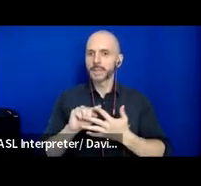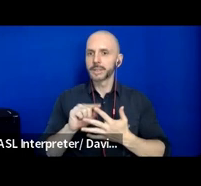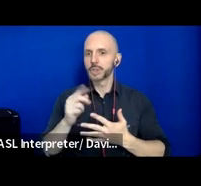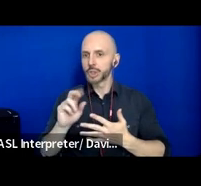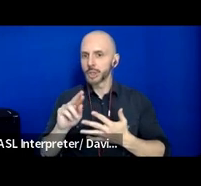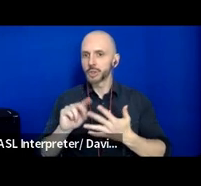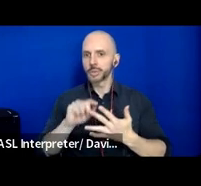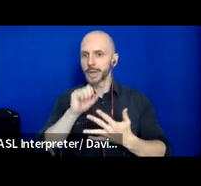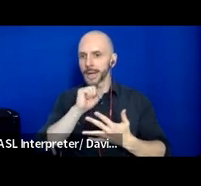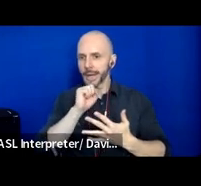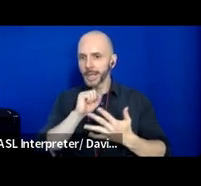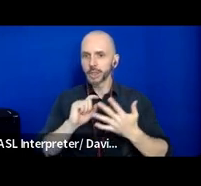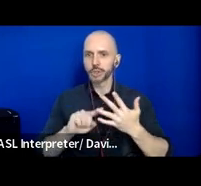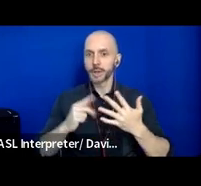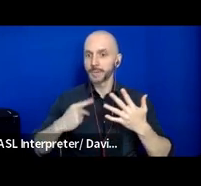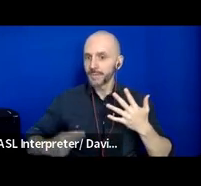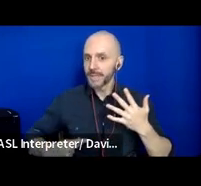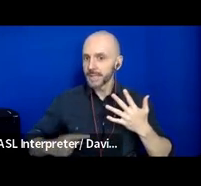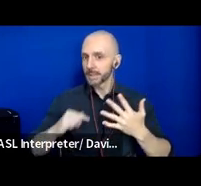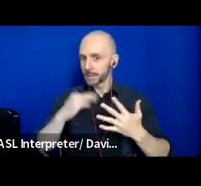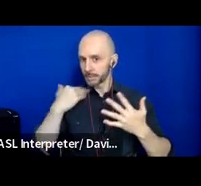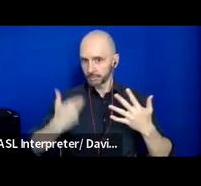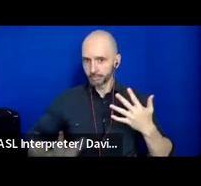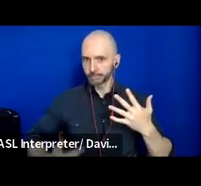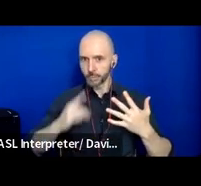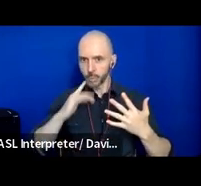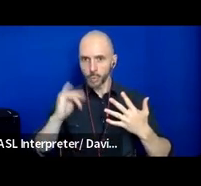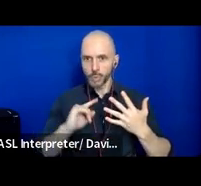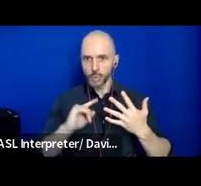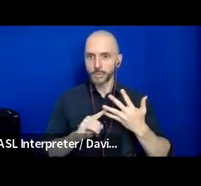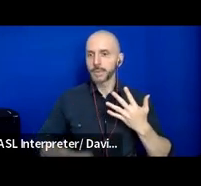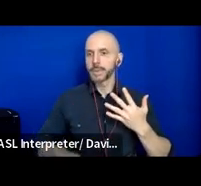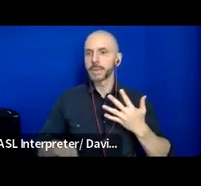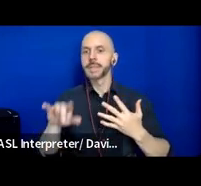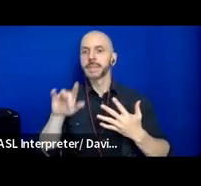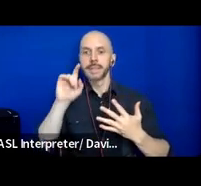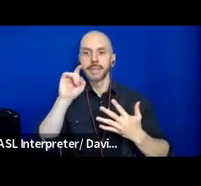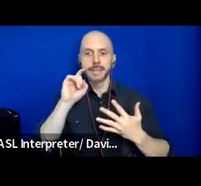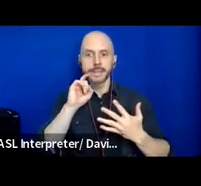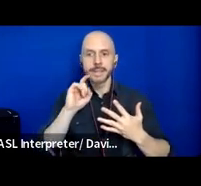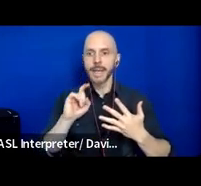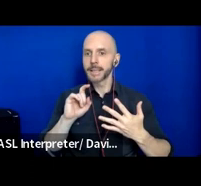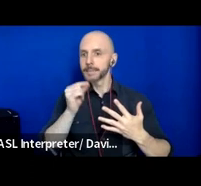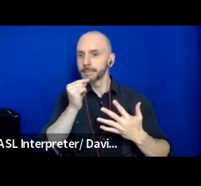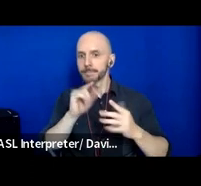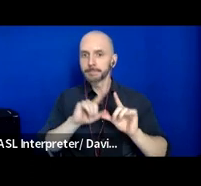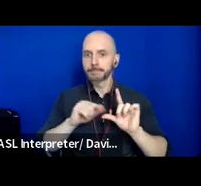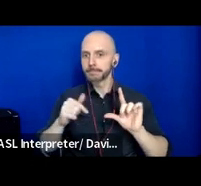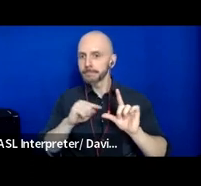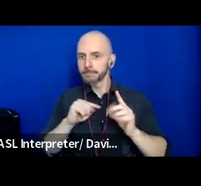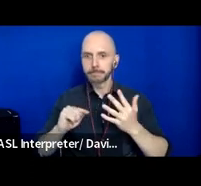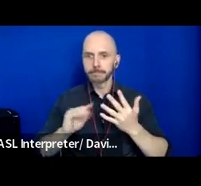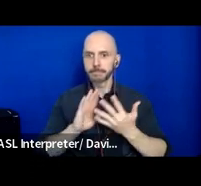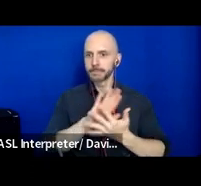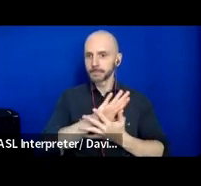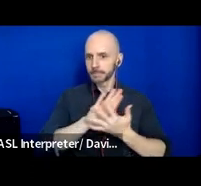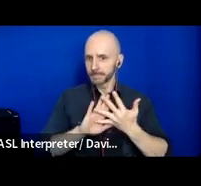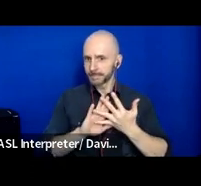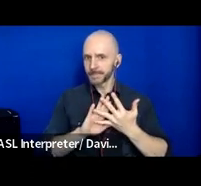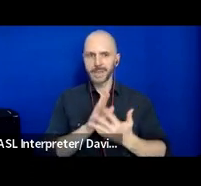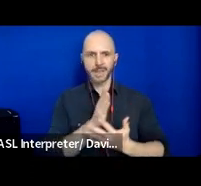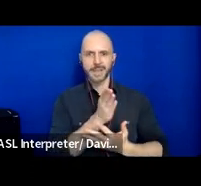ethnicity, physical considerations, religion, sexual orientation, among a number of things. Because as in the scenario dynamic is